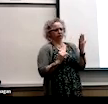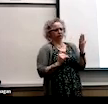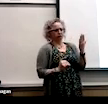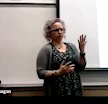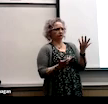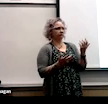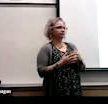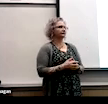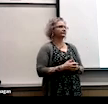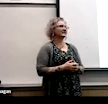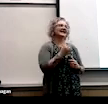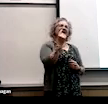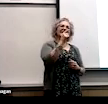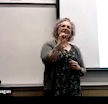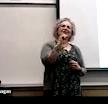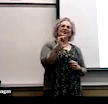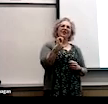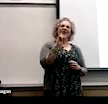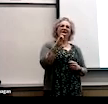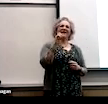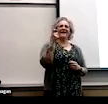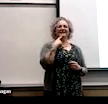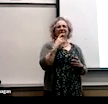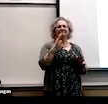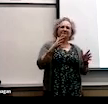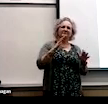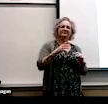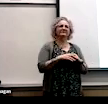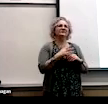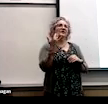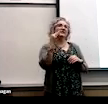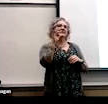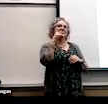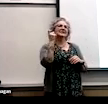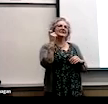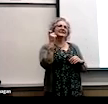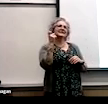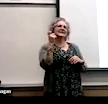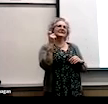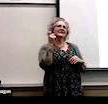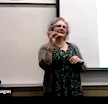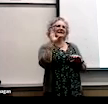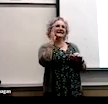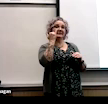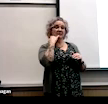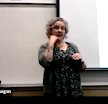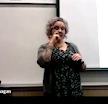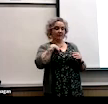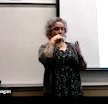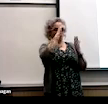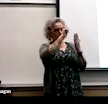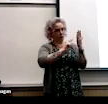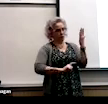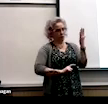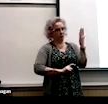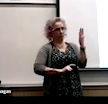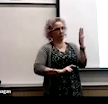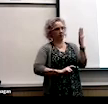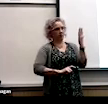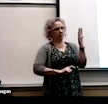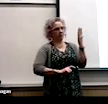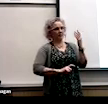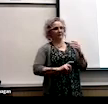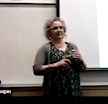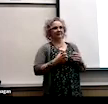potential intervention for parents and caregivers if we say, well, this patient's not going to achieve self-management, we're not going to use any of these assessment tools, when